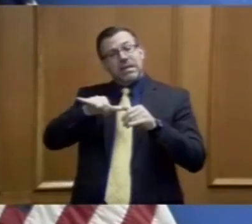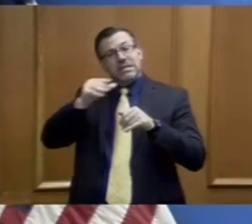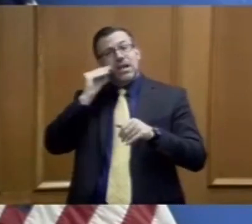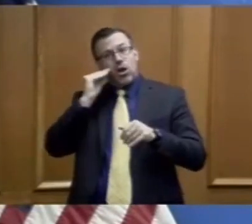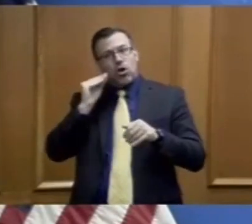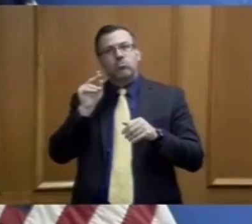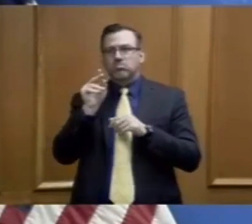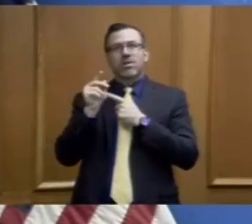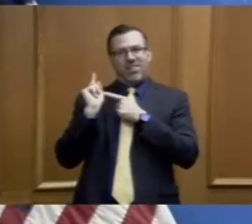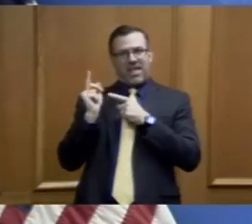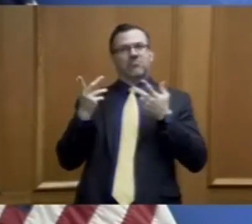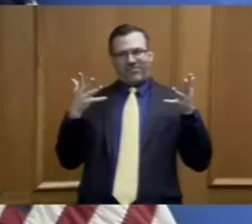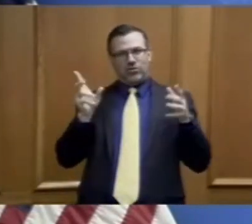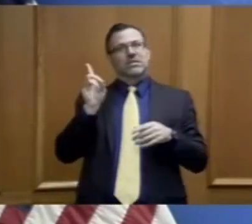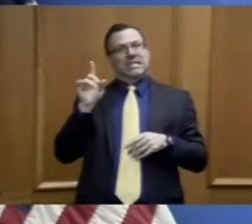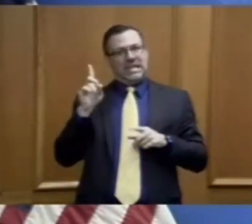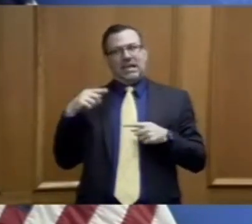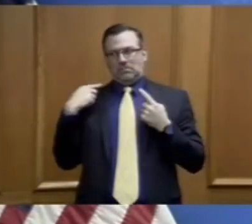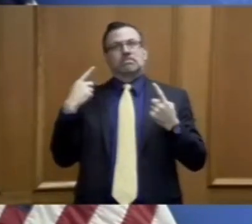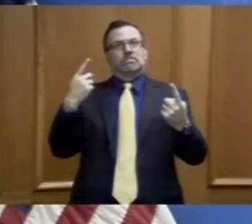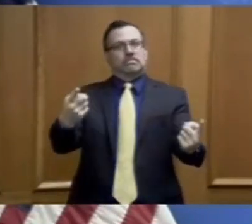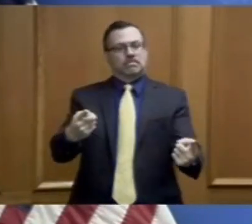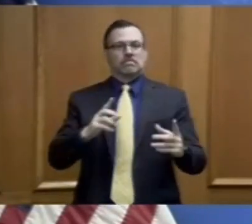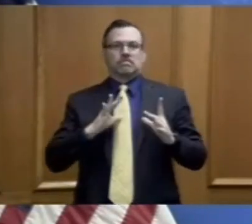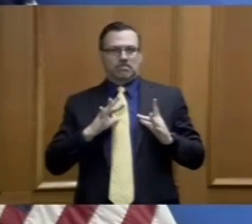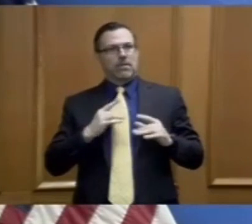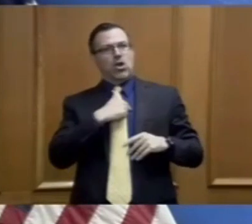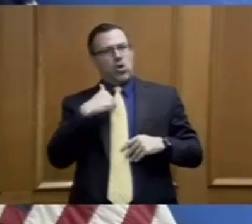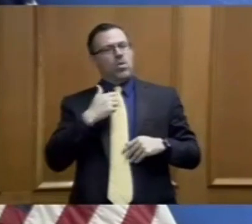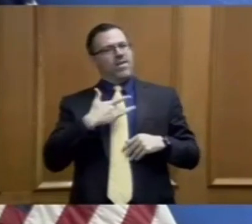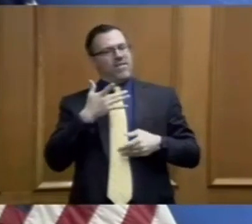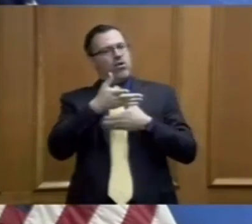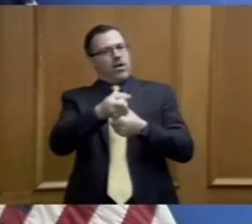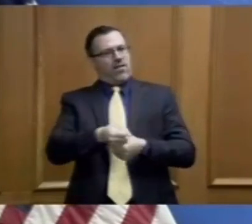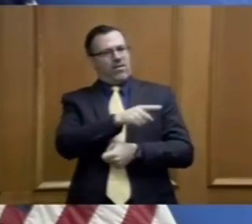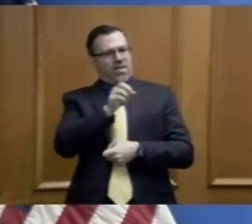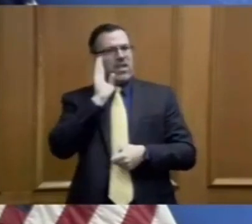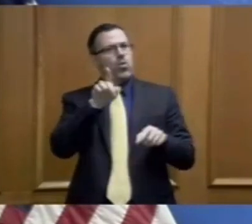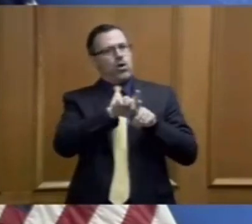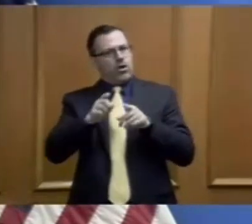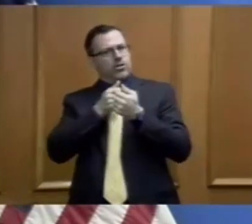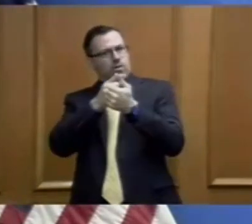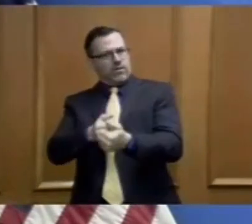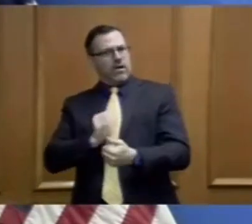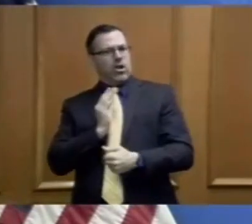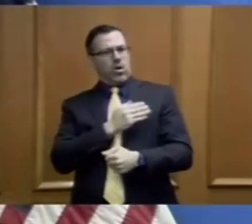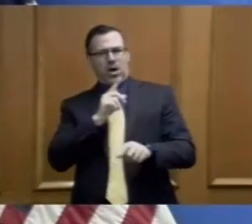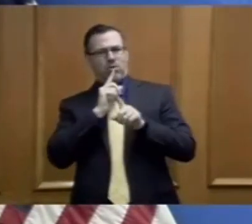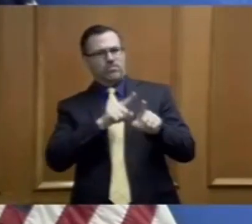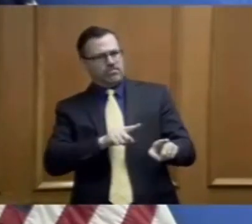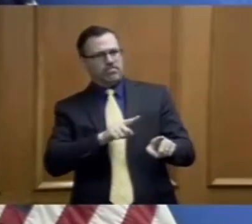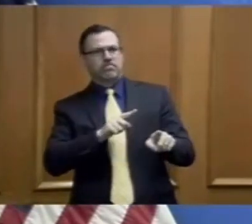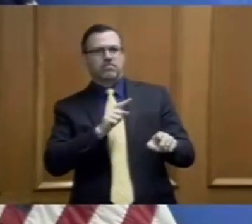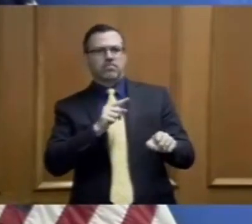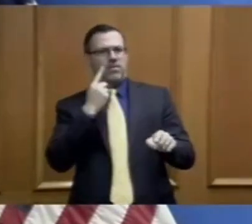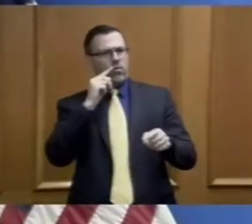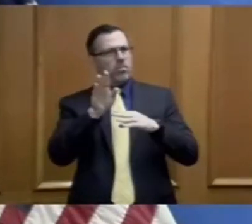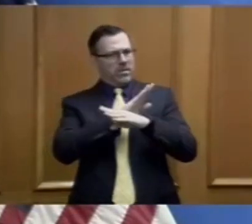to begin to reboot our economy, we know Tennesseans once again will put us in the position to have our economy start back up.